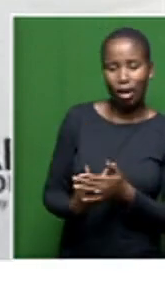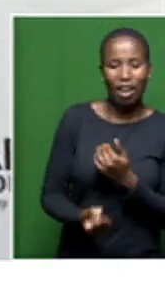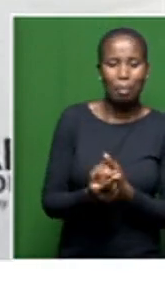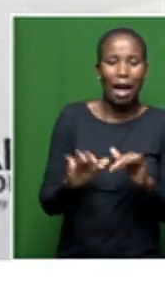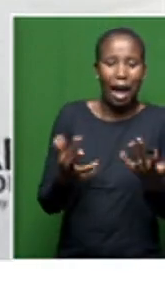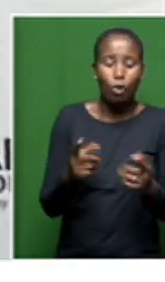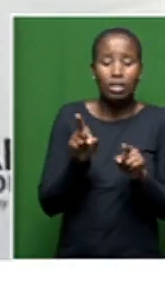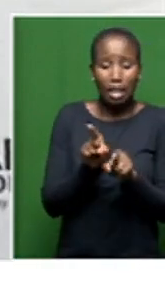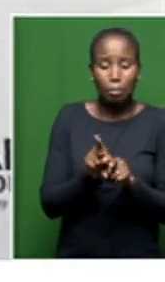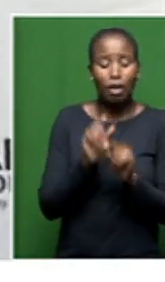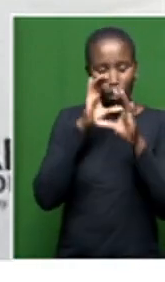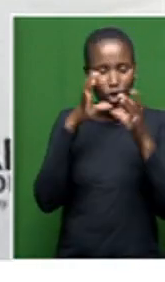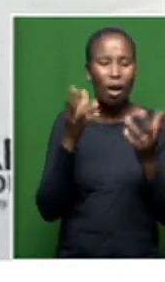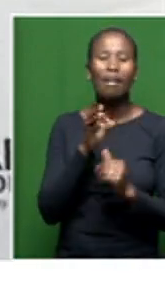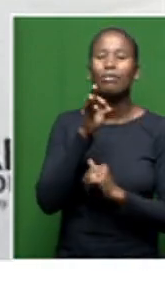future investment